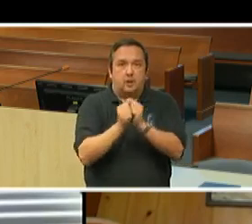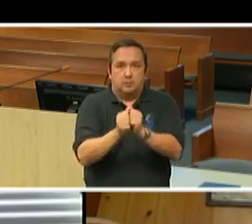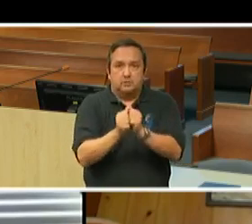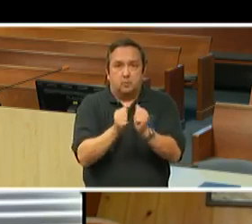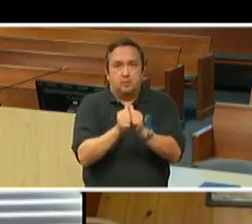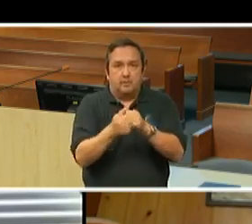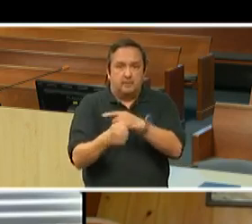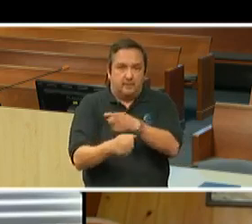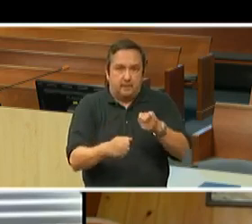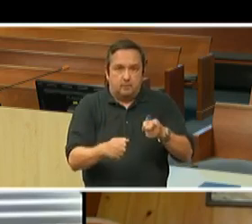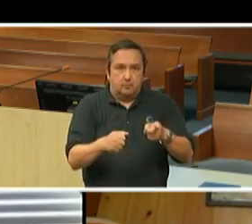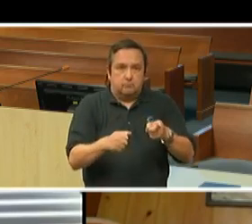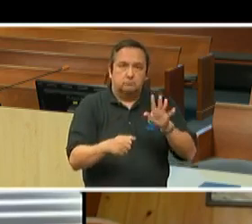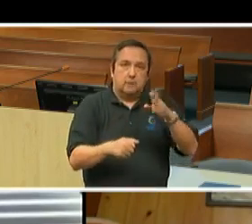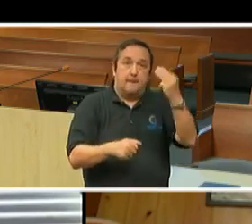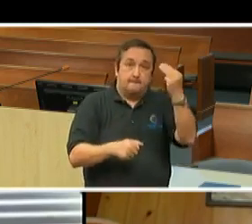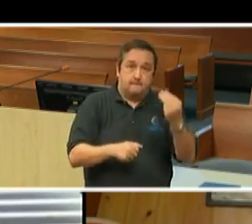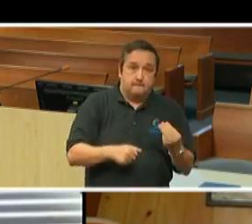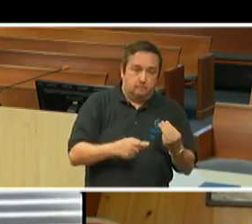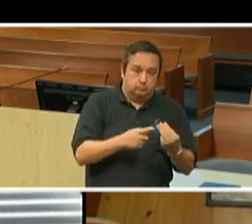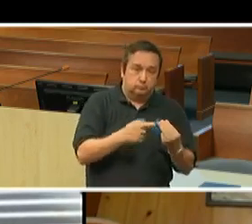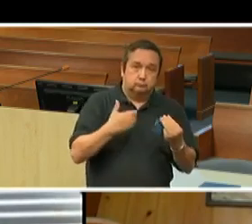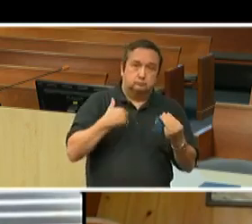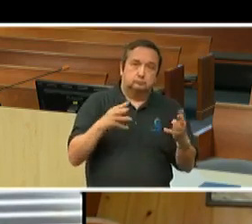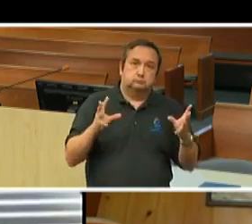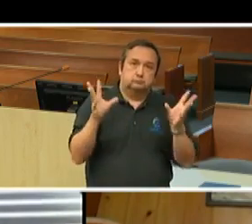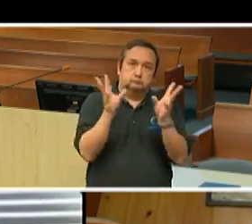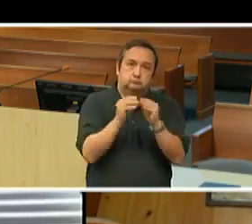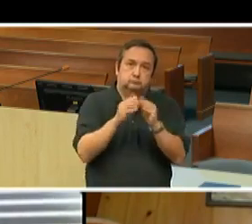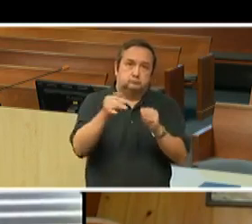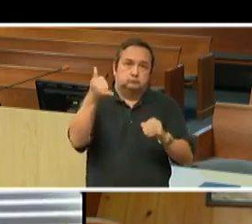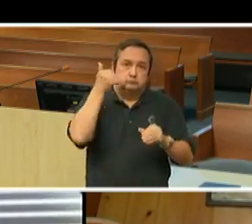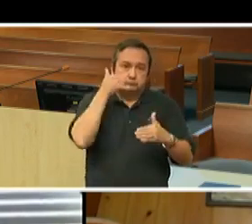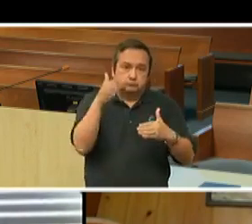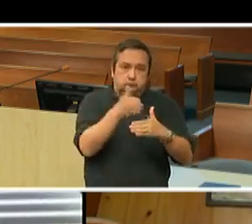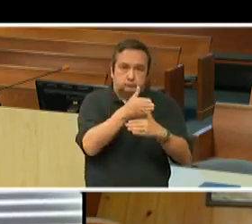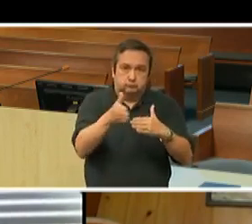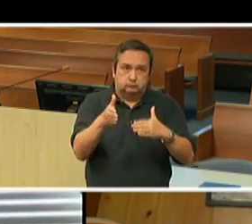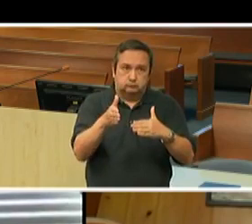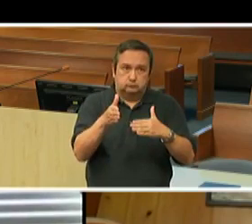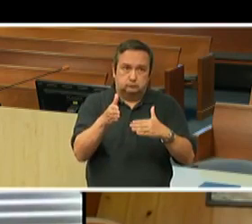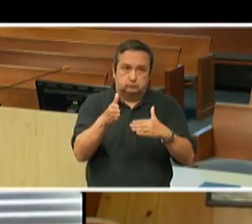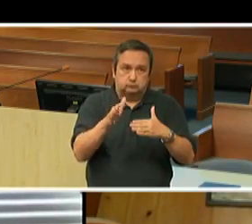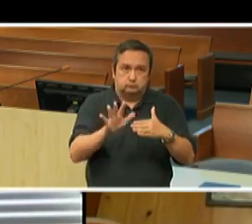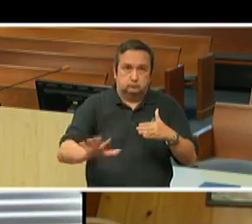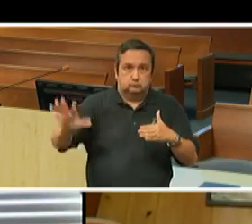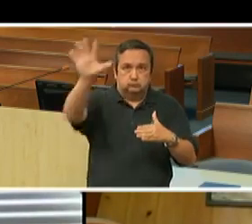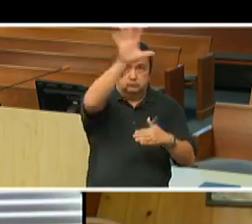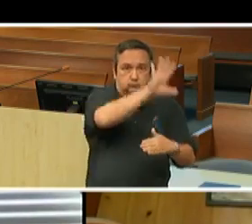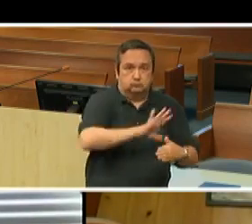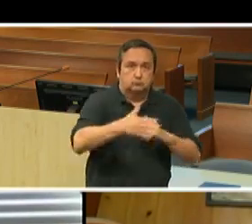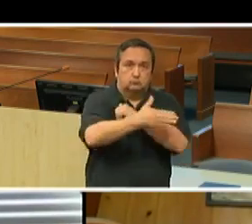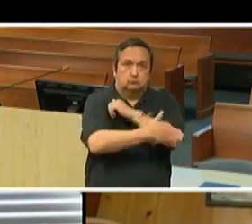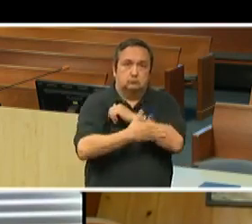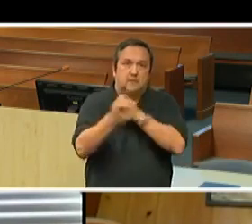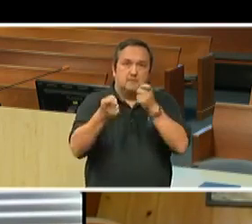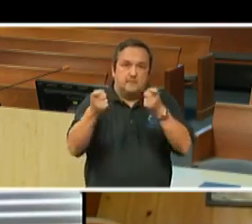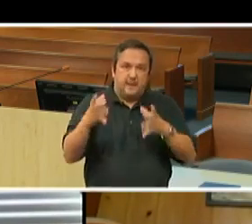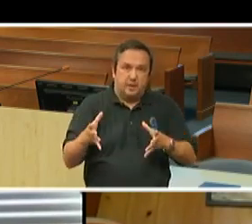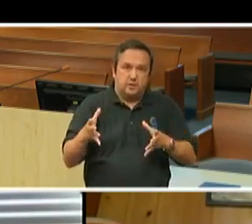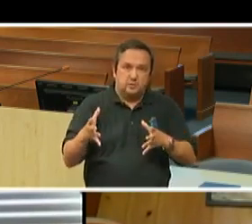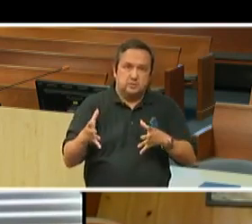them. On Monday, there's a conference call between the all the county managers and